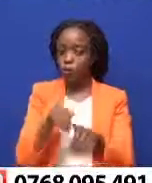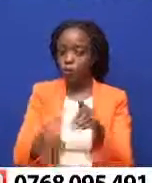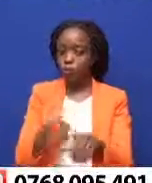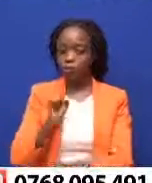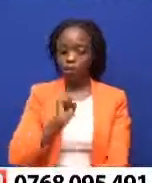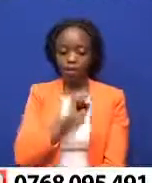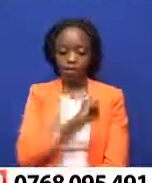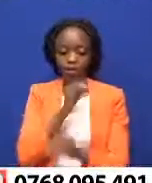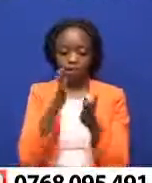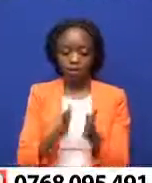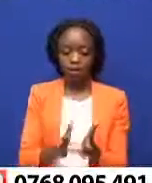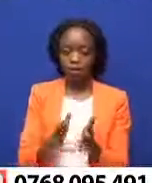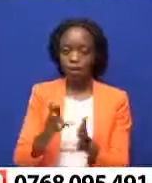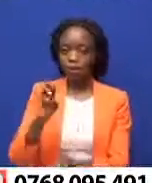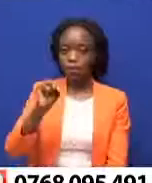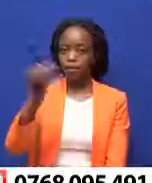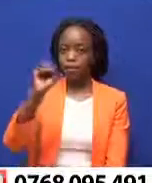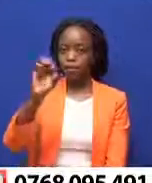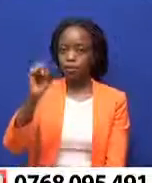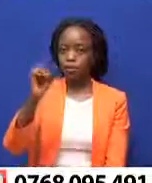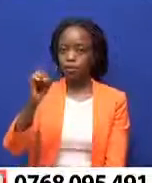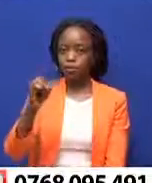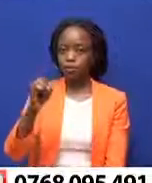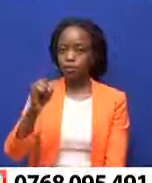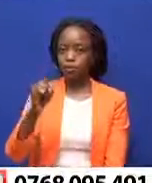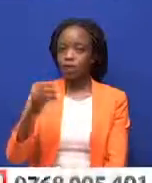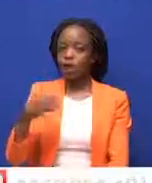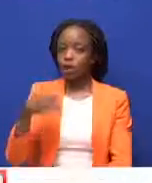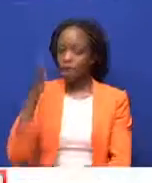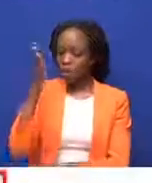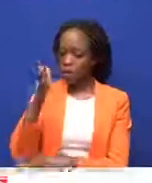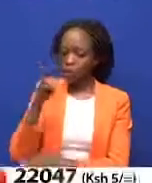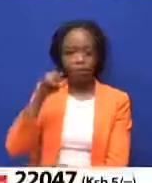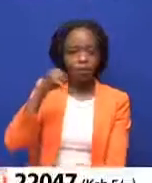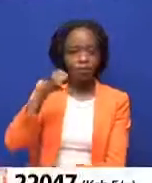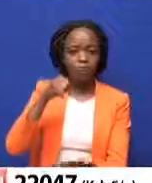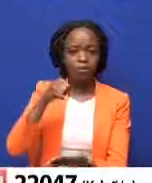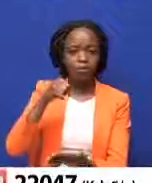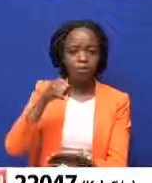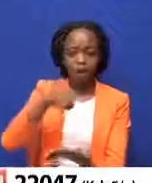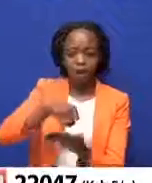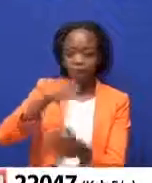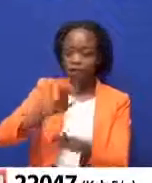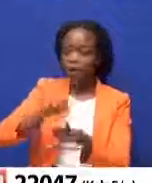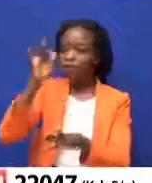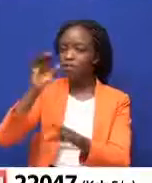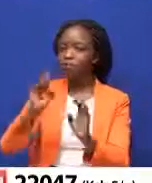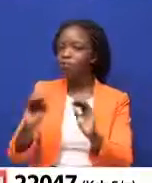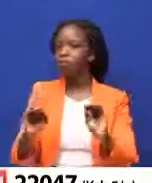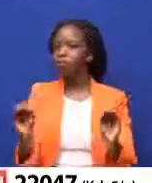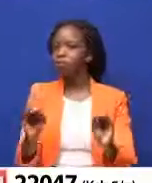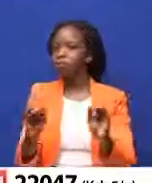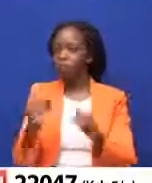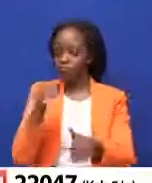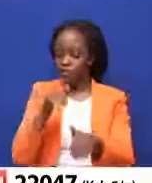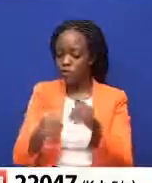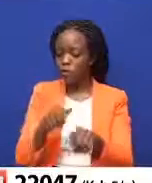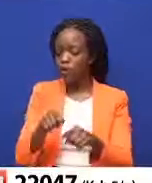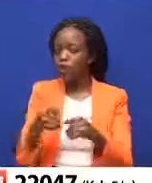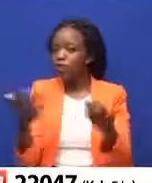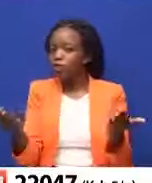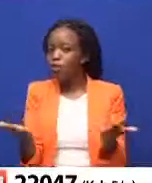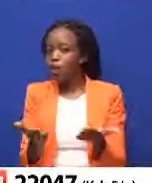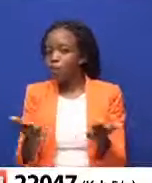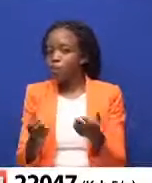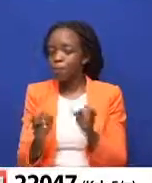was Kawetangula. At no given time did he interfere with the nominations of the candidates. If